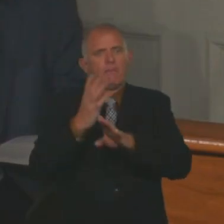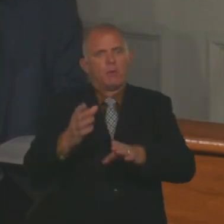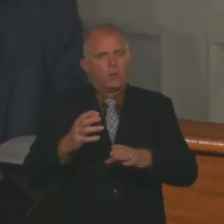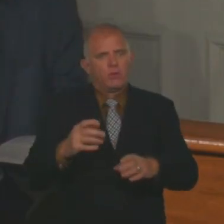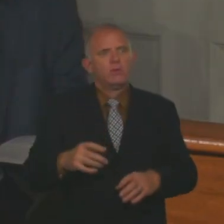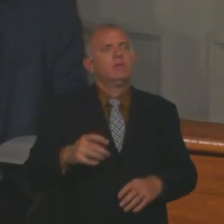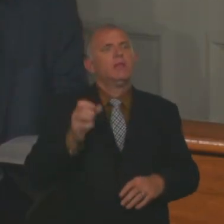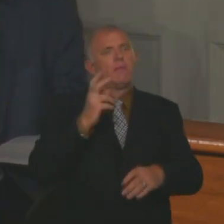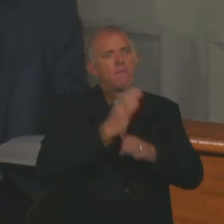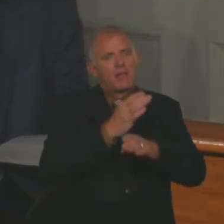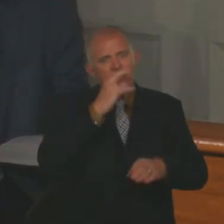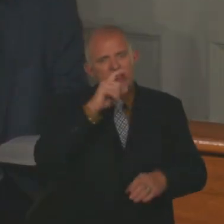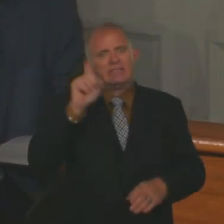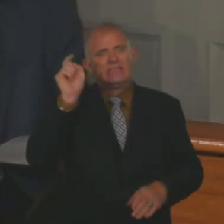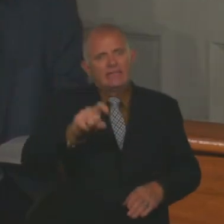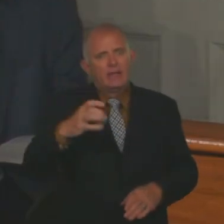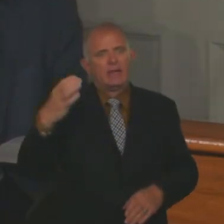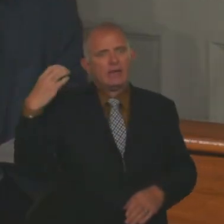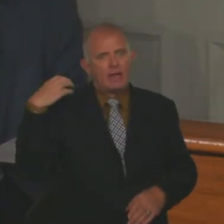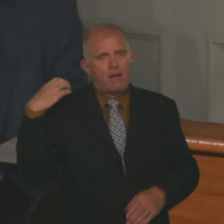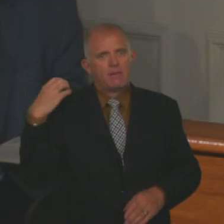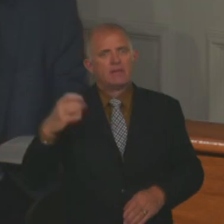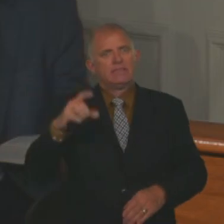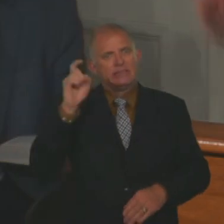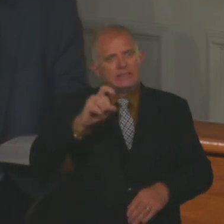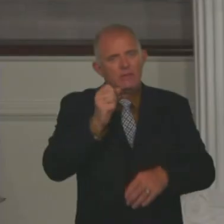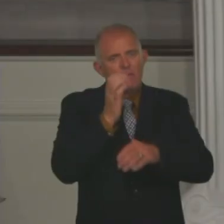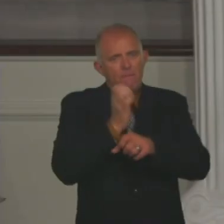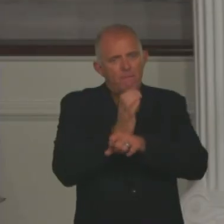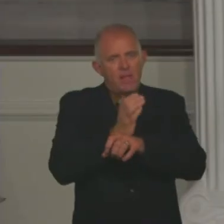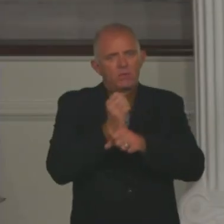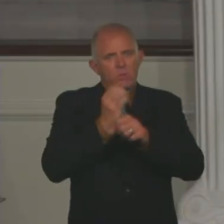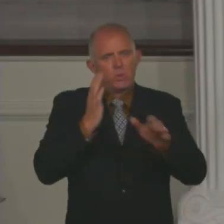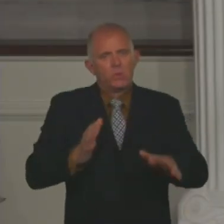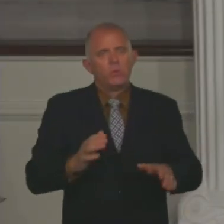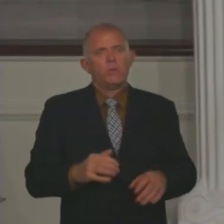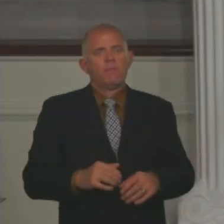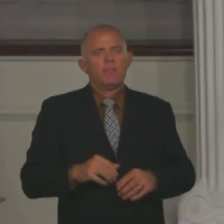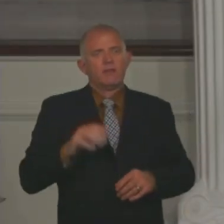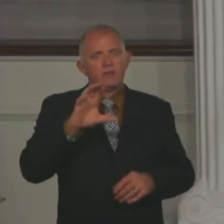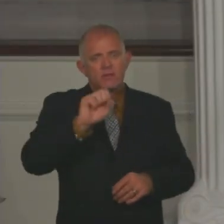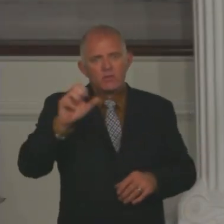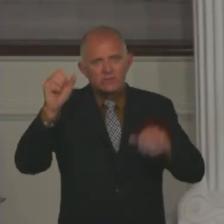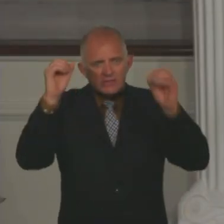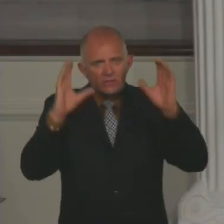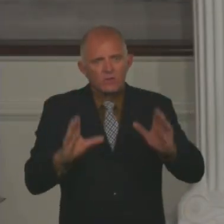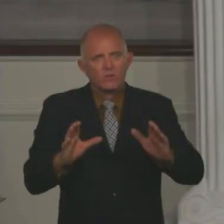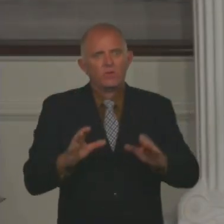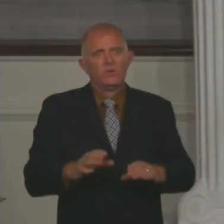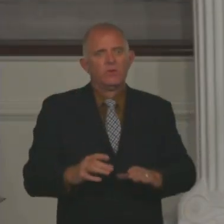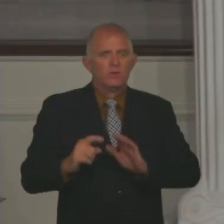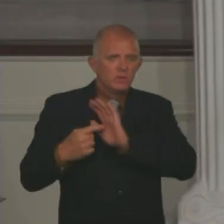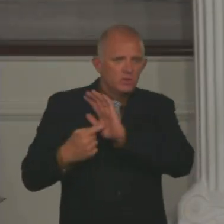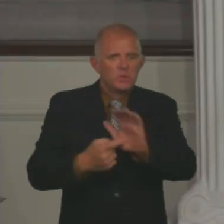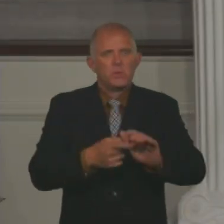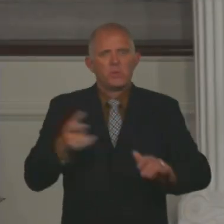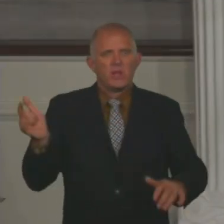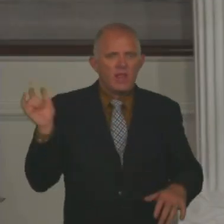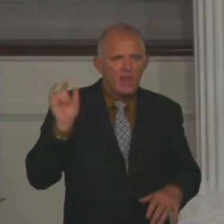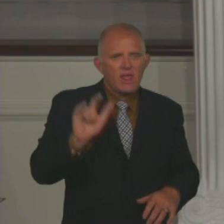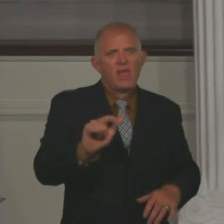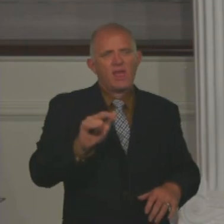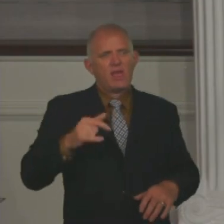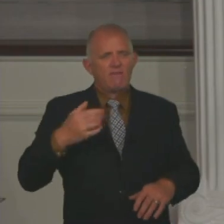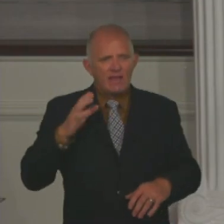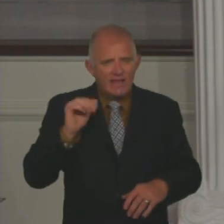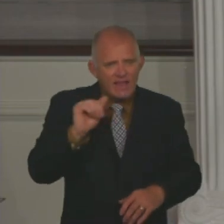need a captain. They need a bus worker. There's a Sunday school teacher that needs someone to love them and care for them and be a shepherd